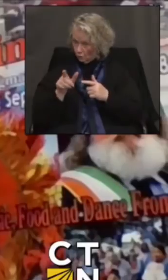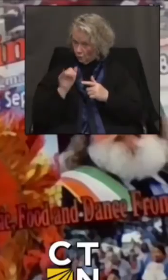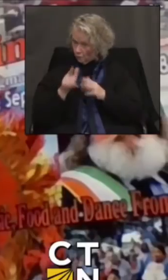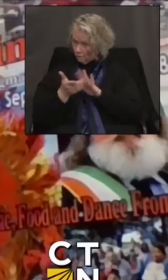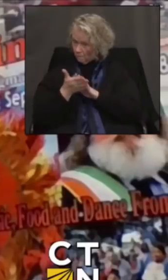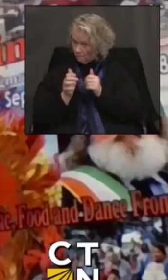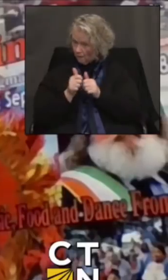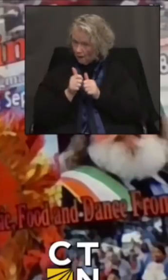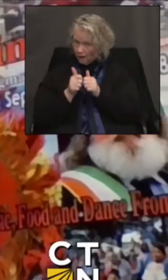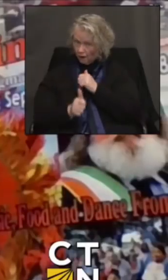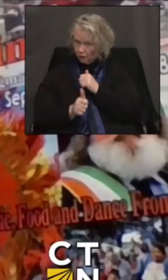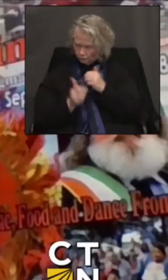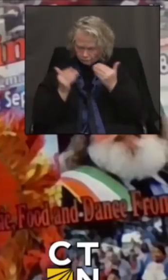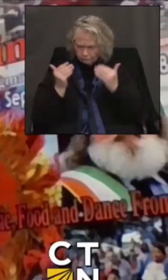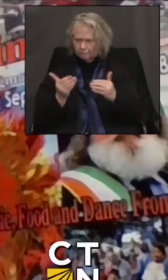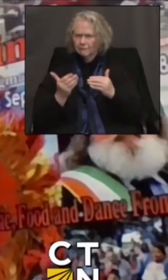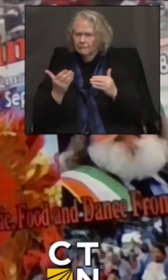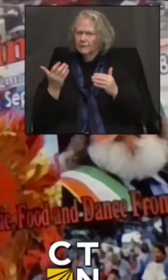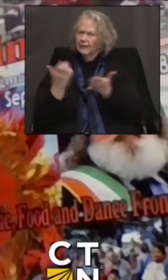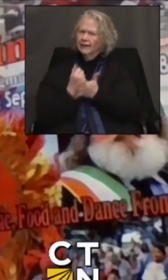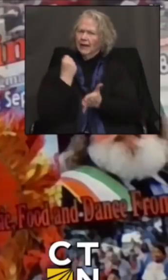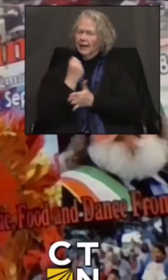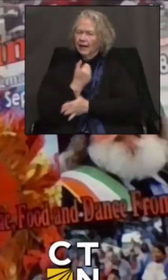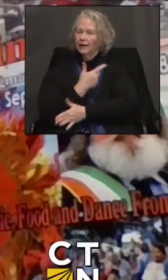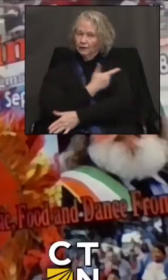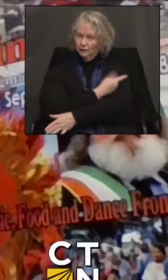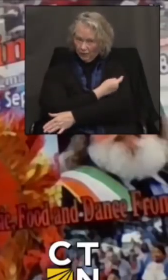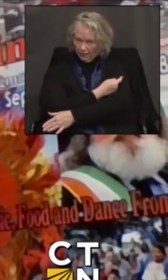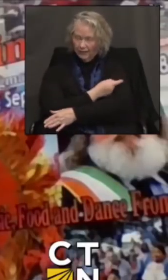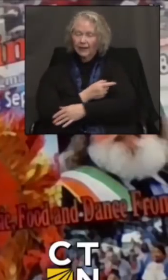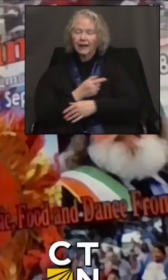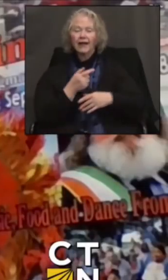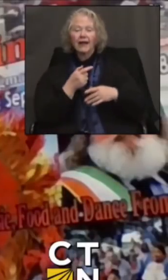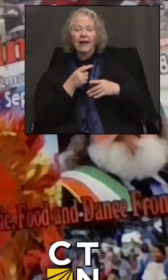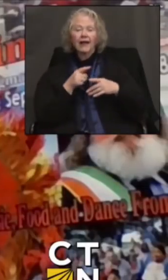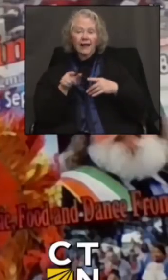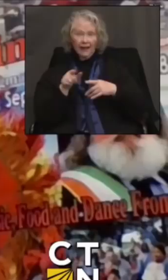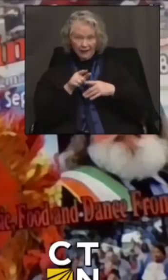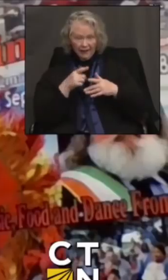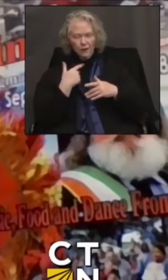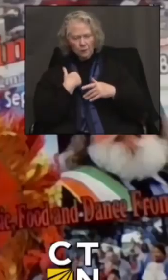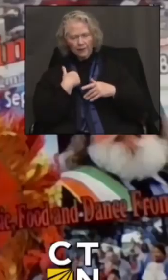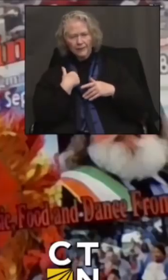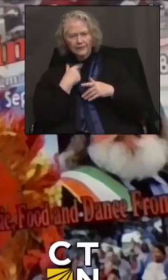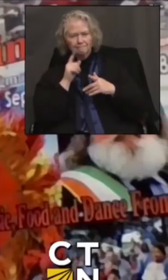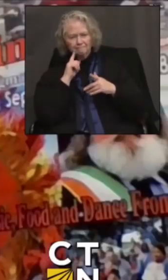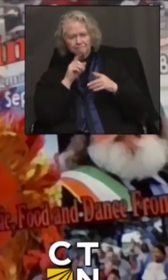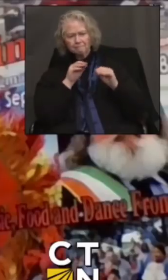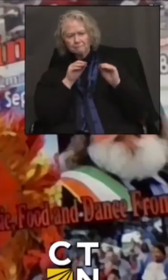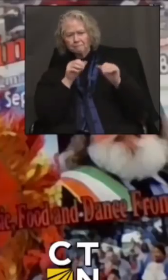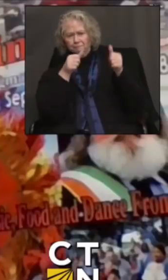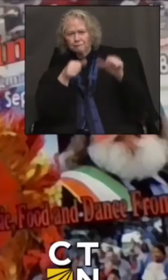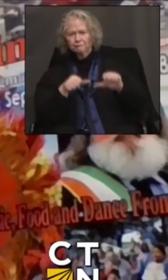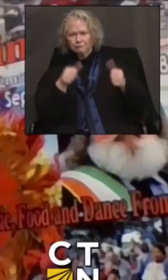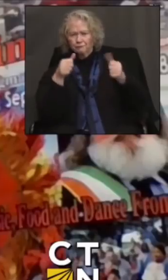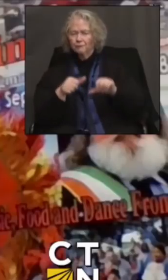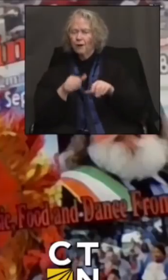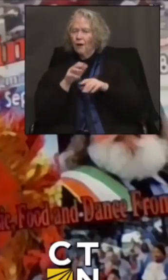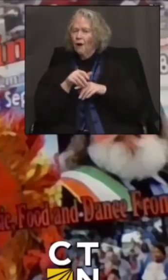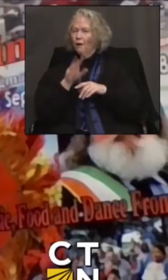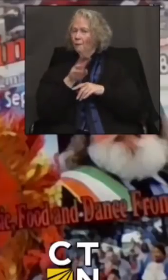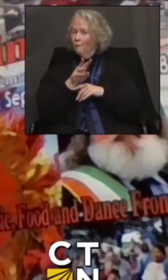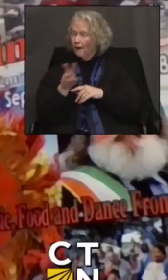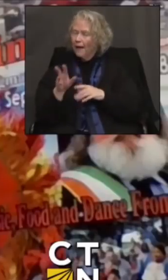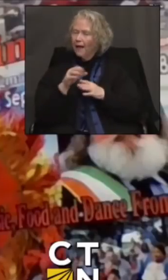shot. And as they get the shot, we post it on our webpage and on our social media pages.